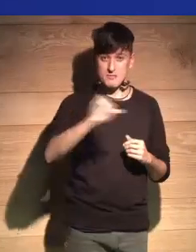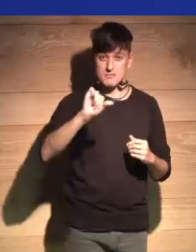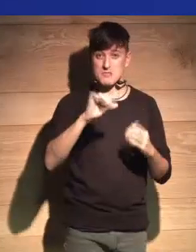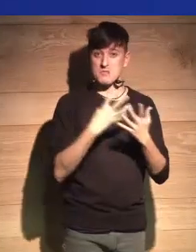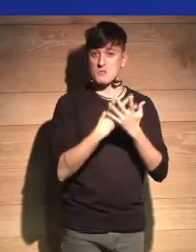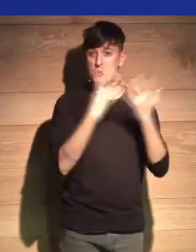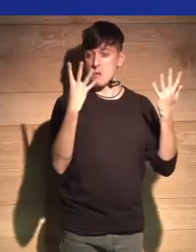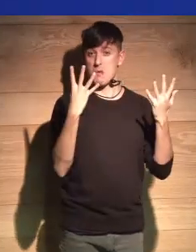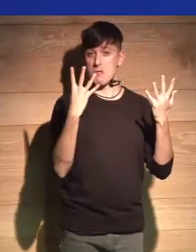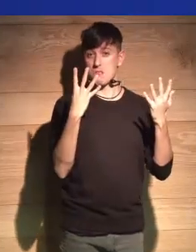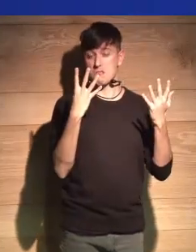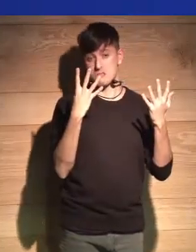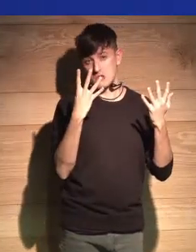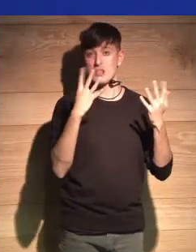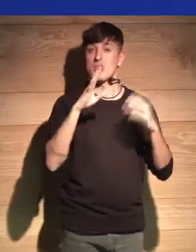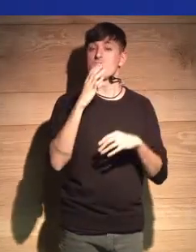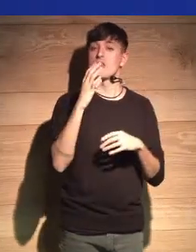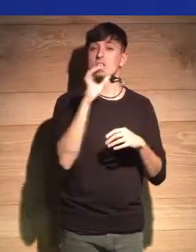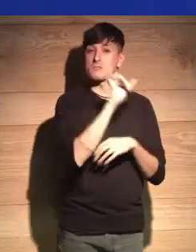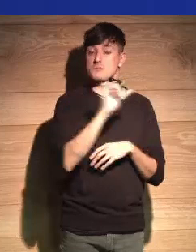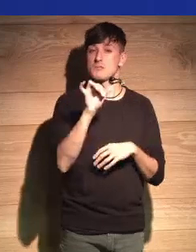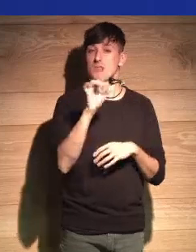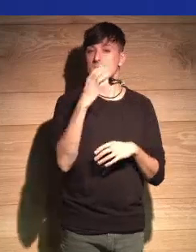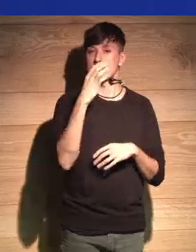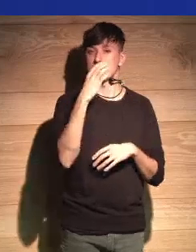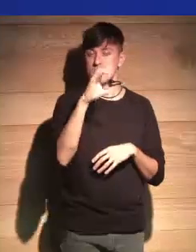science and innovation.